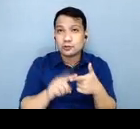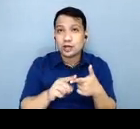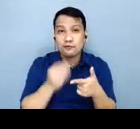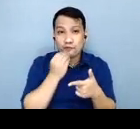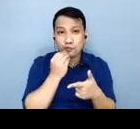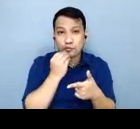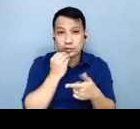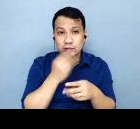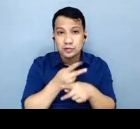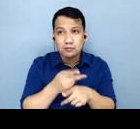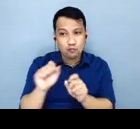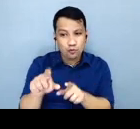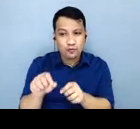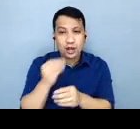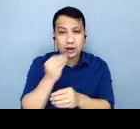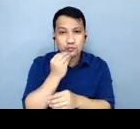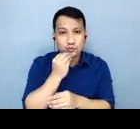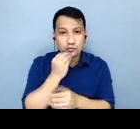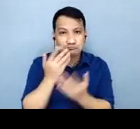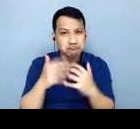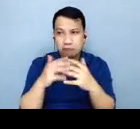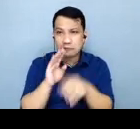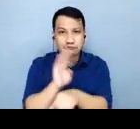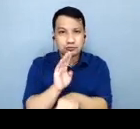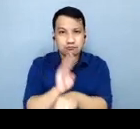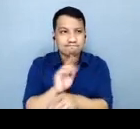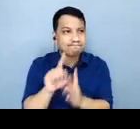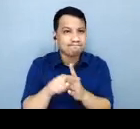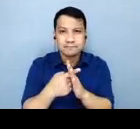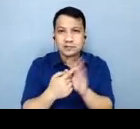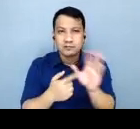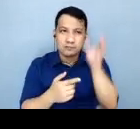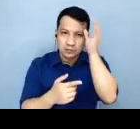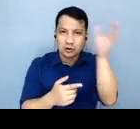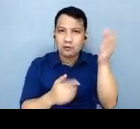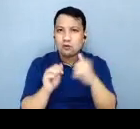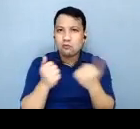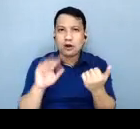You want to sell food as part of a business, and you can now start to look at as a concept. The